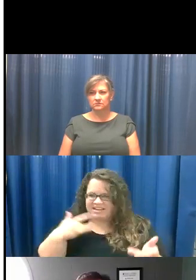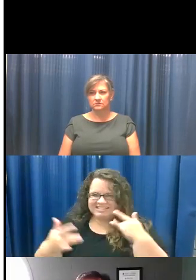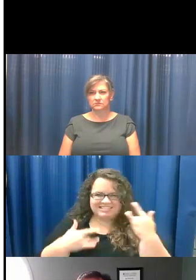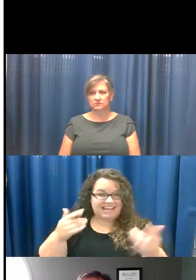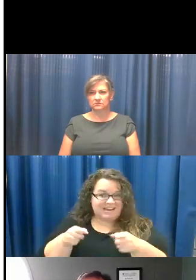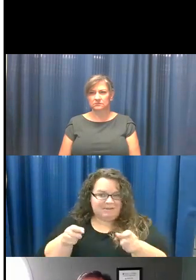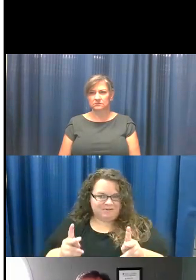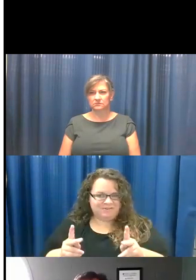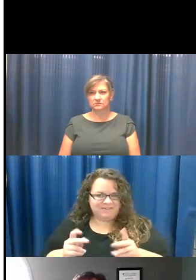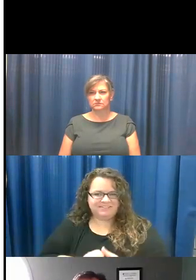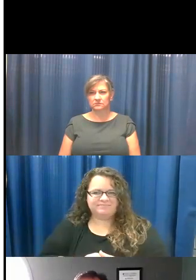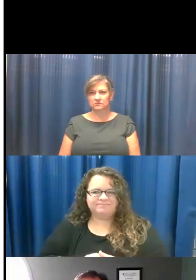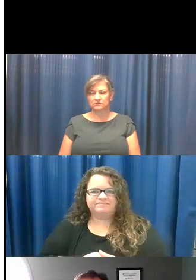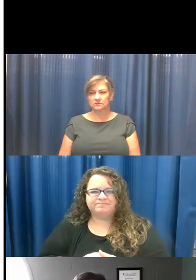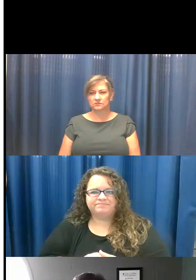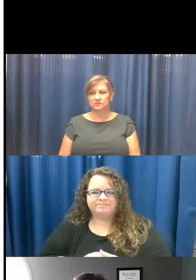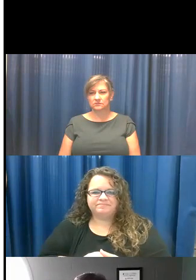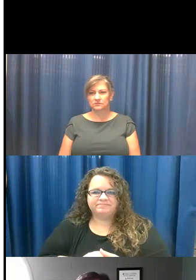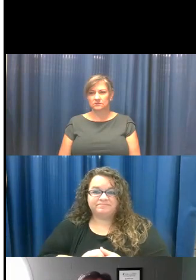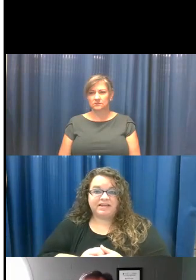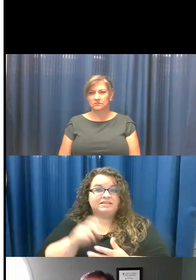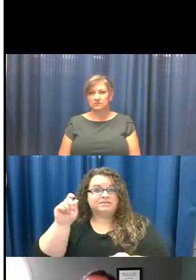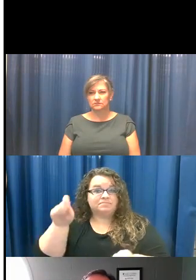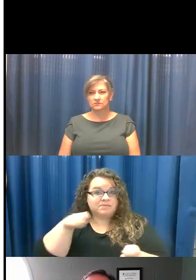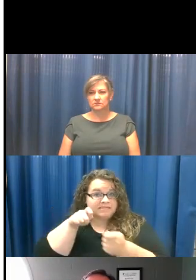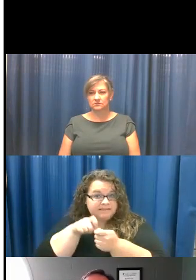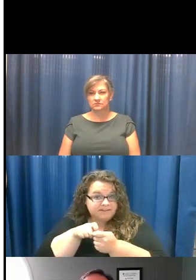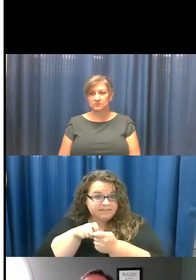College. And in particular,